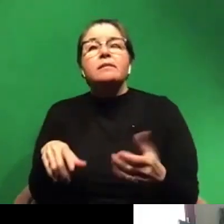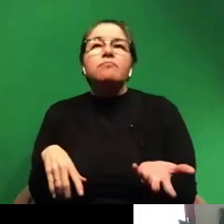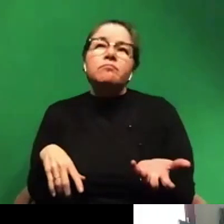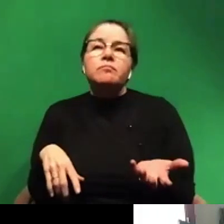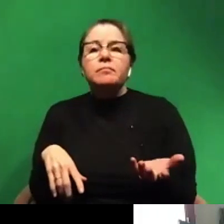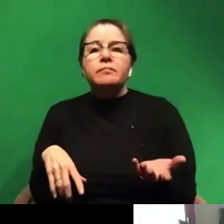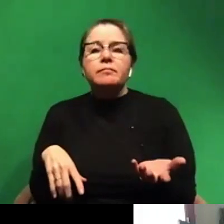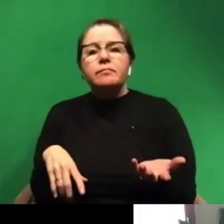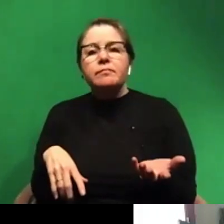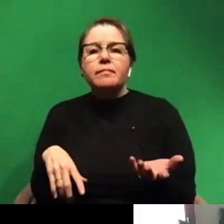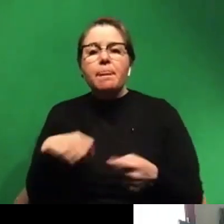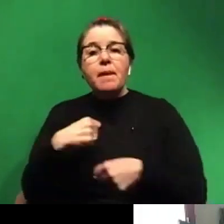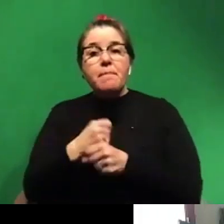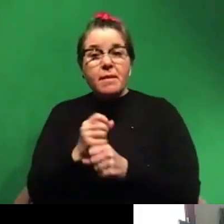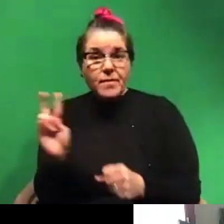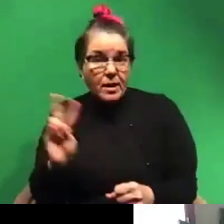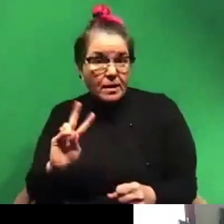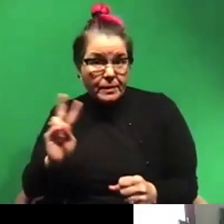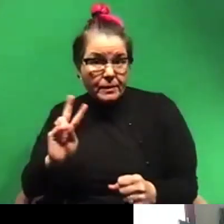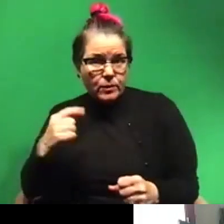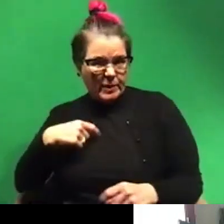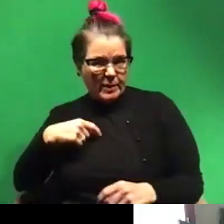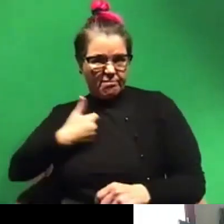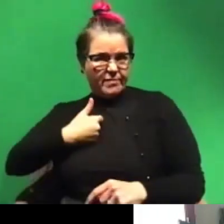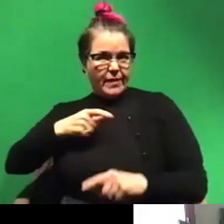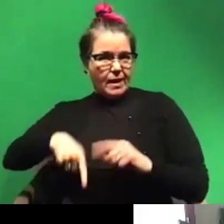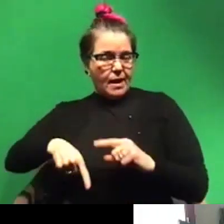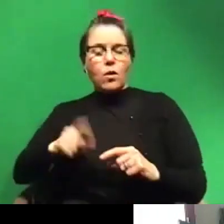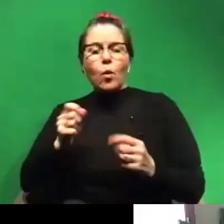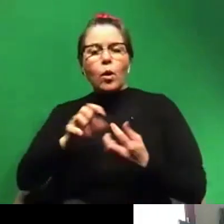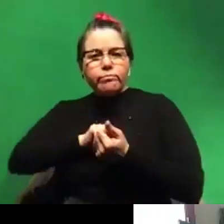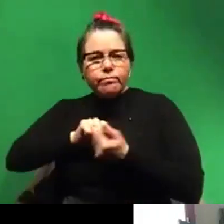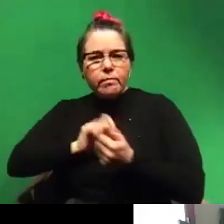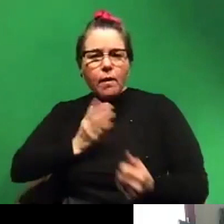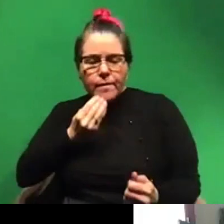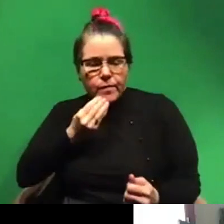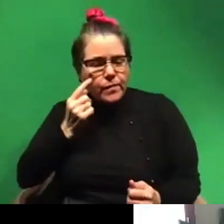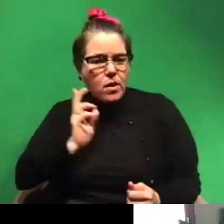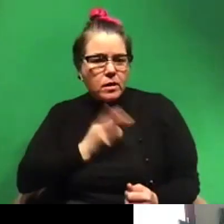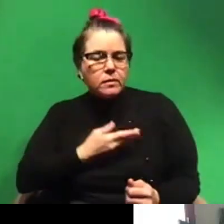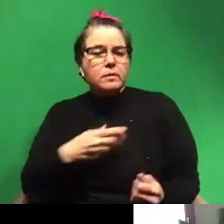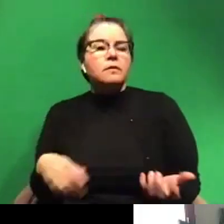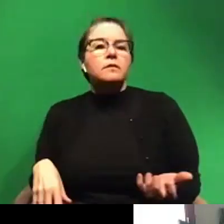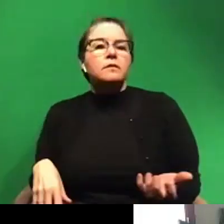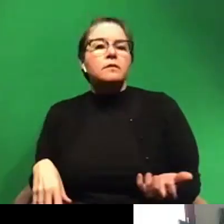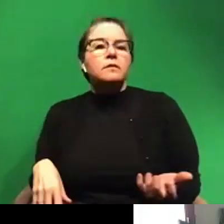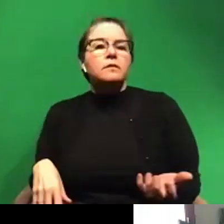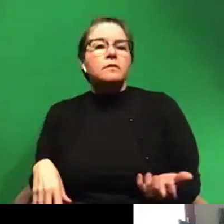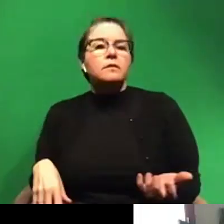make vitamins that we can't make or digest our food for us. And they play a large number of